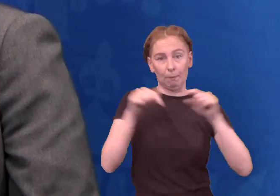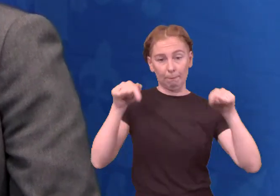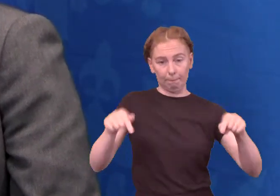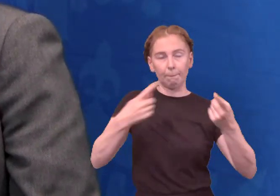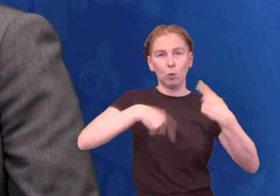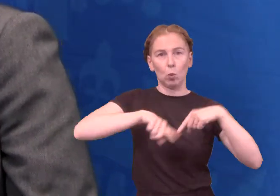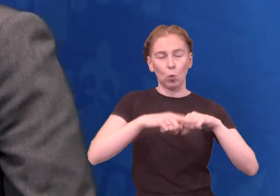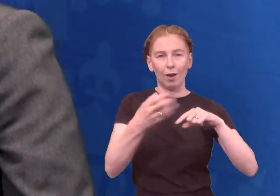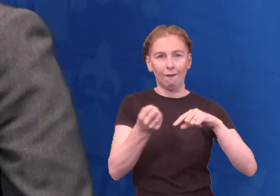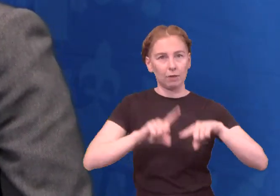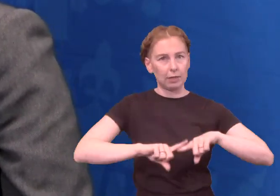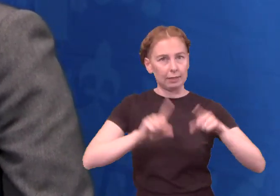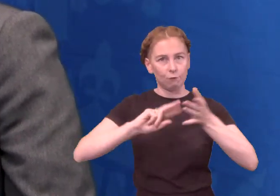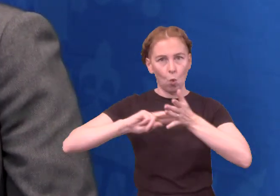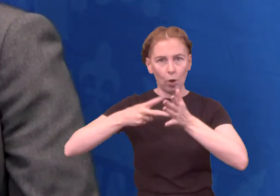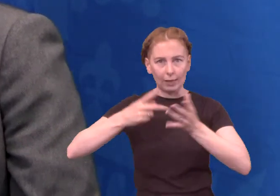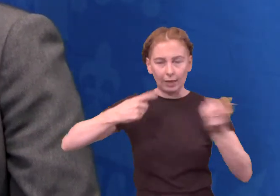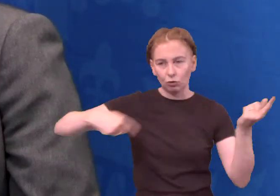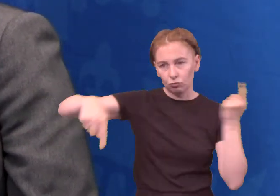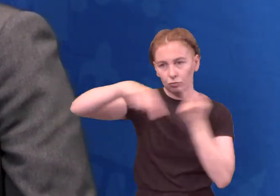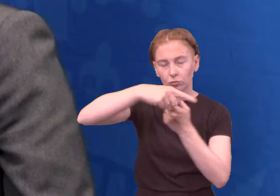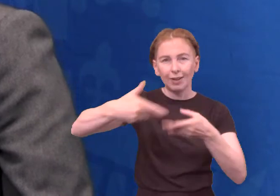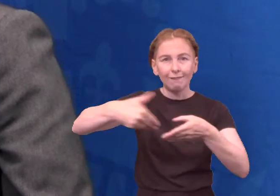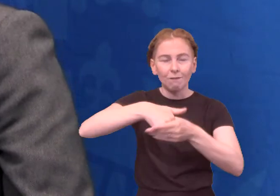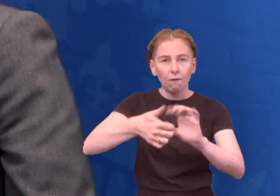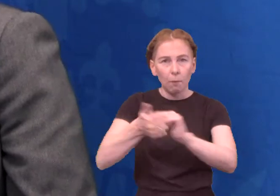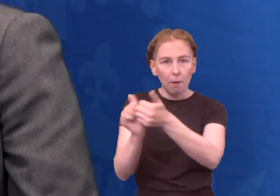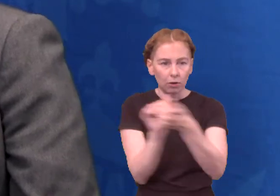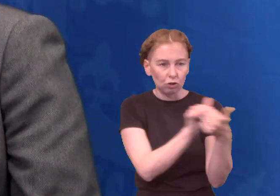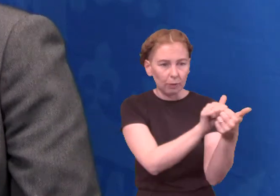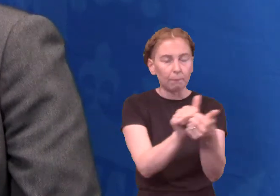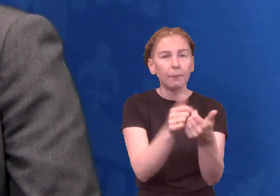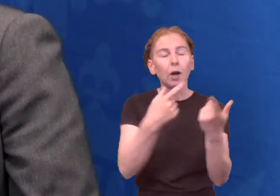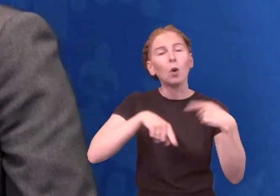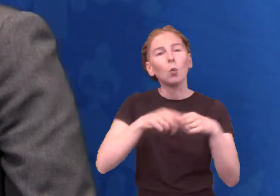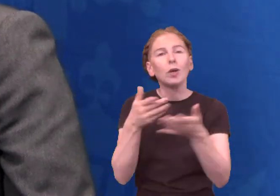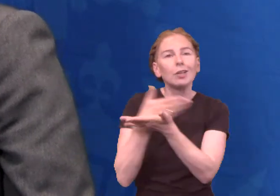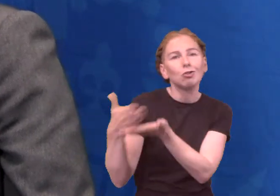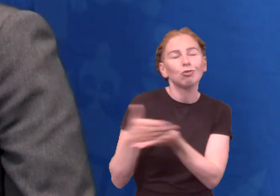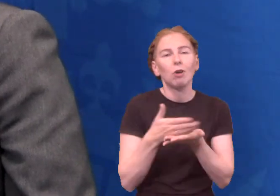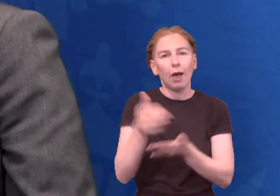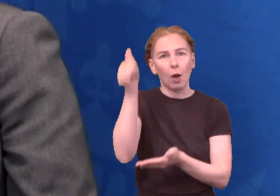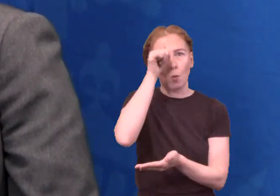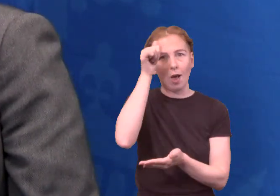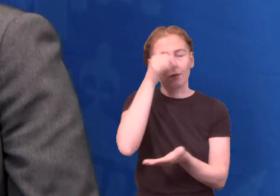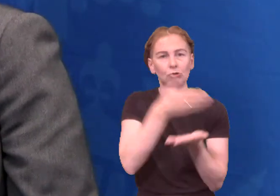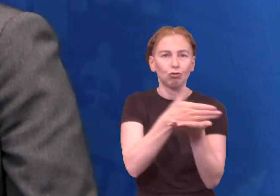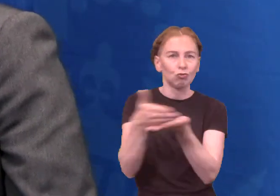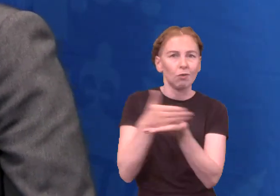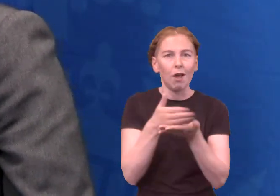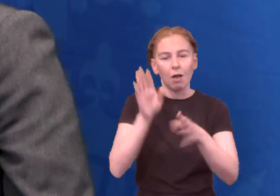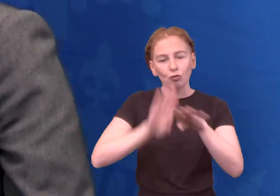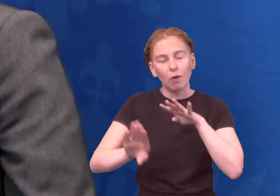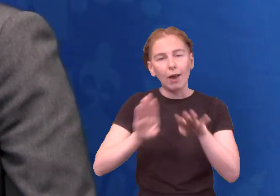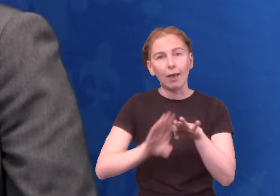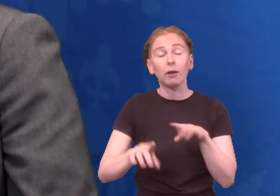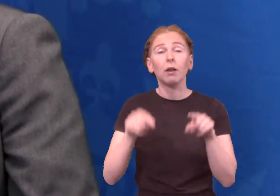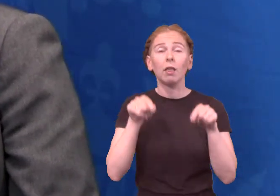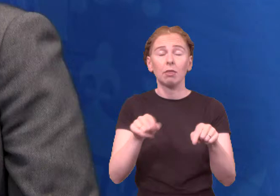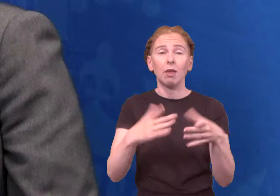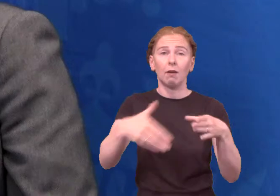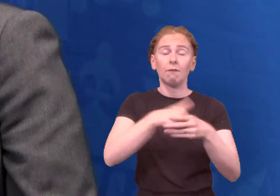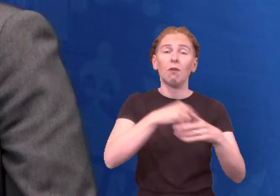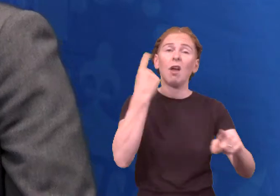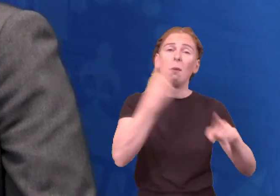we share learning and training and raise awareness, and that does involve some of the other emergency services, but also